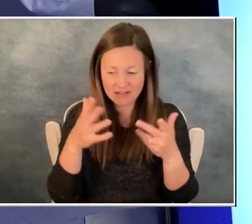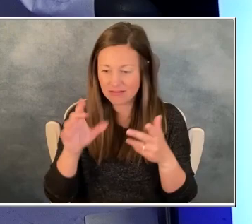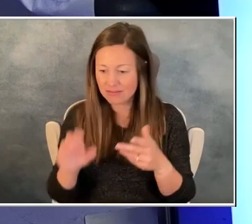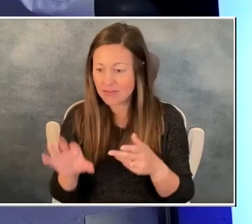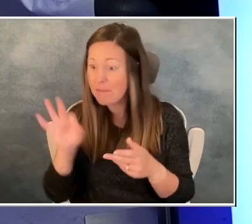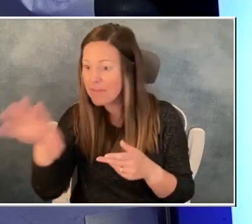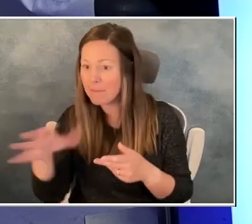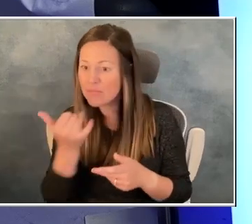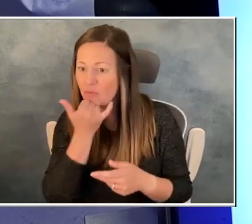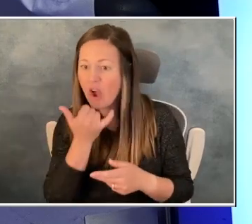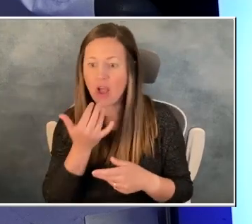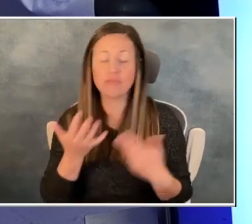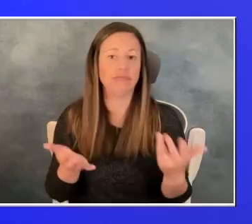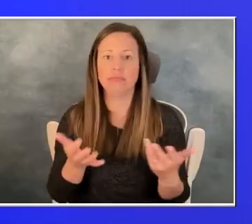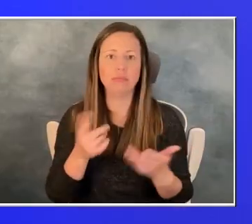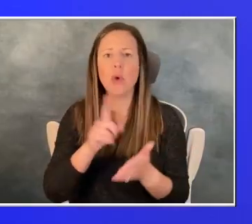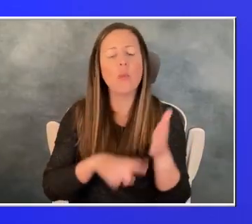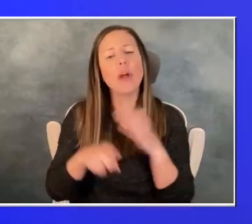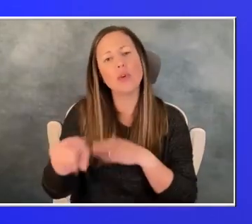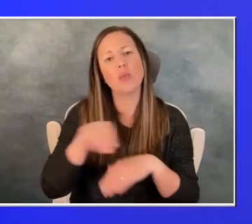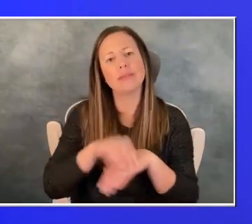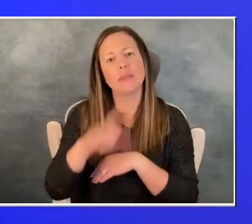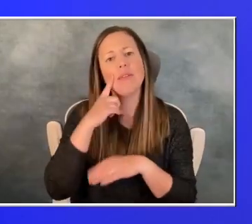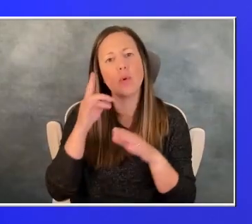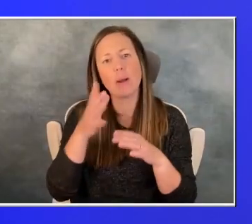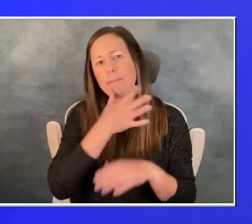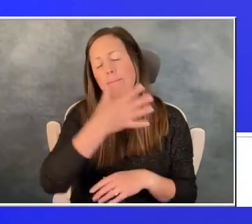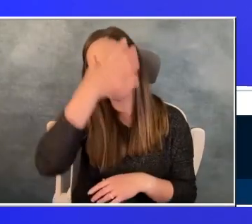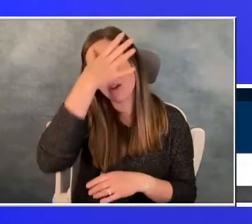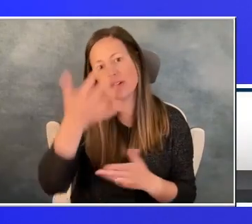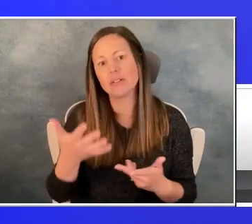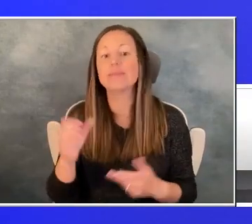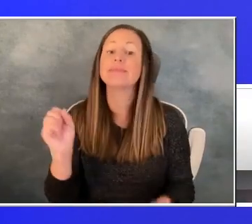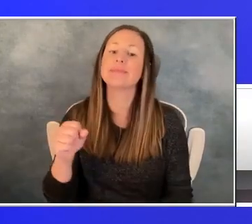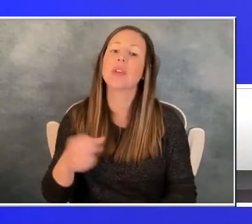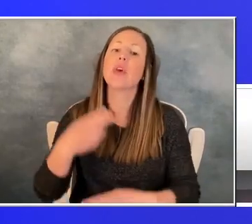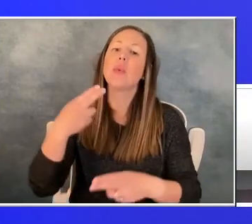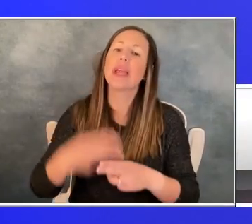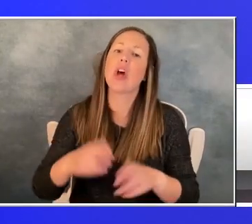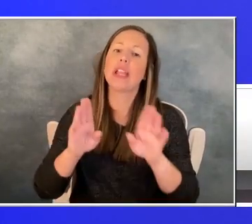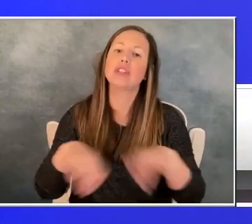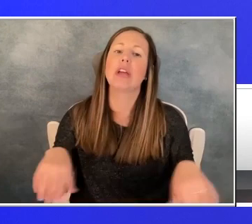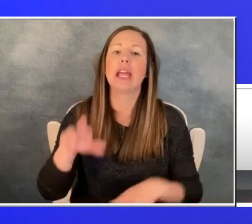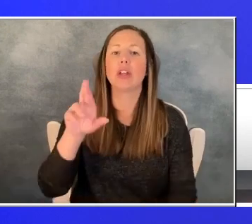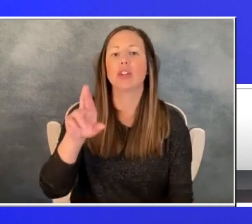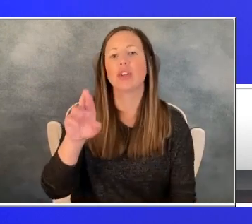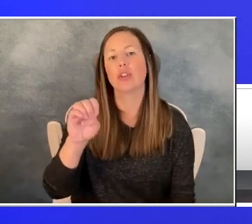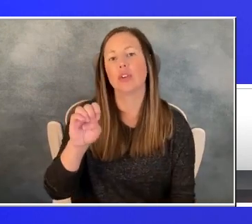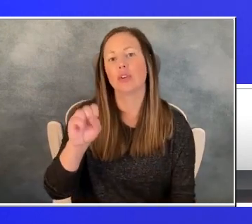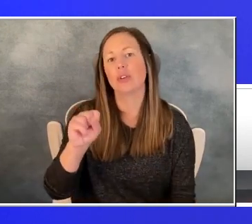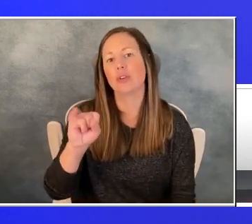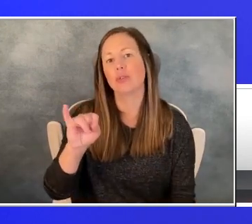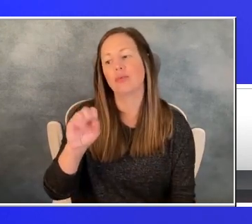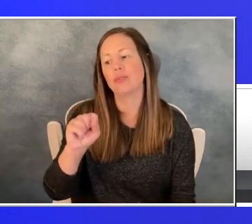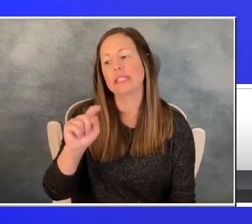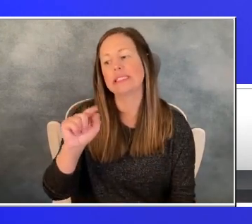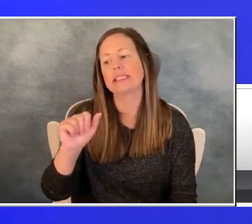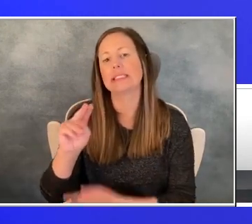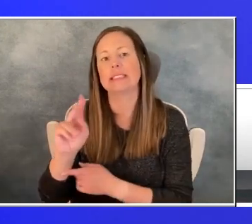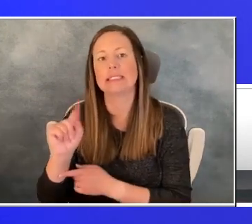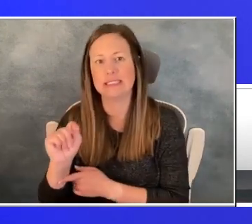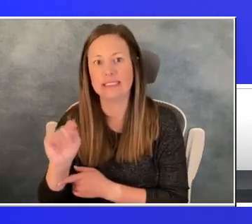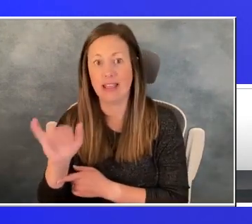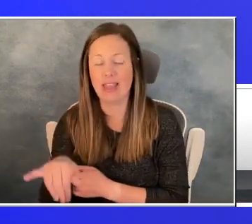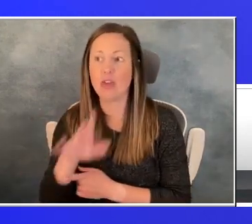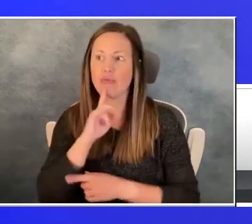tell parents about that? So one, we call it child resistant because it's even young kids, you give the bottle